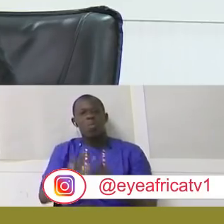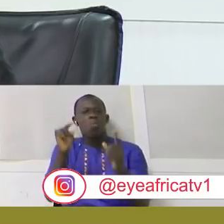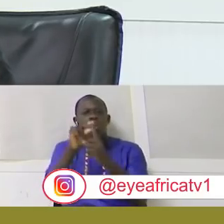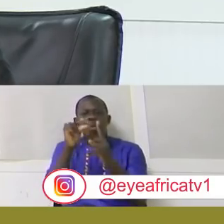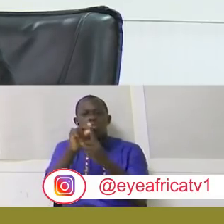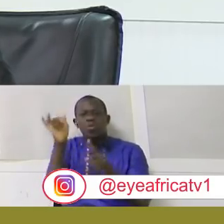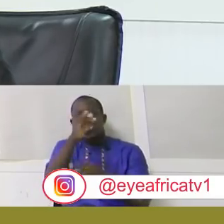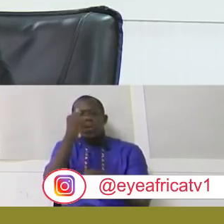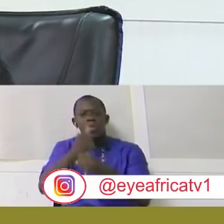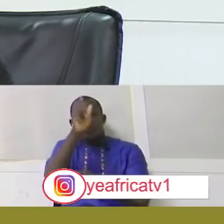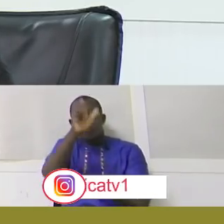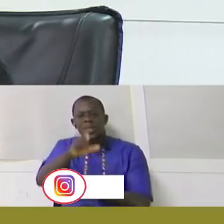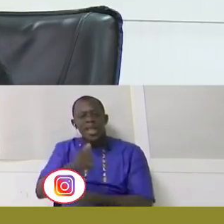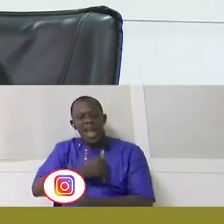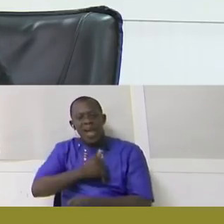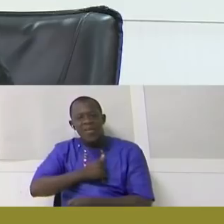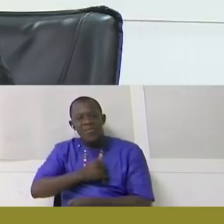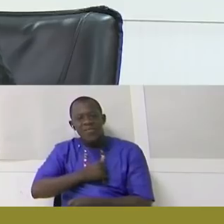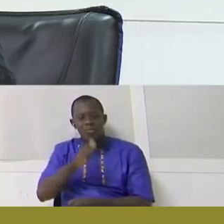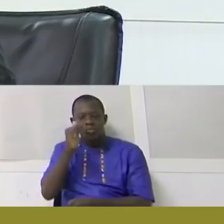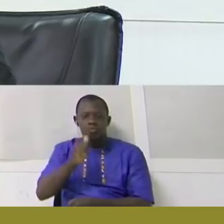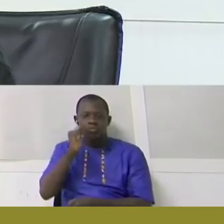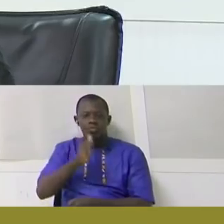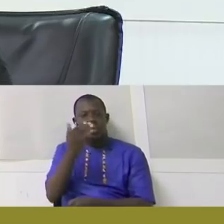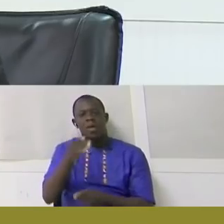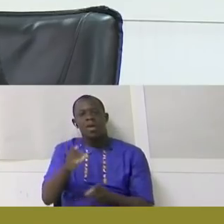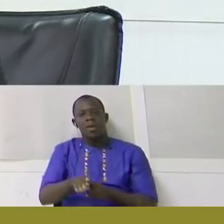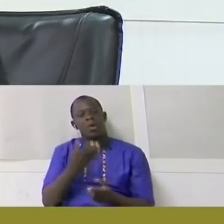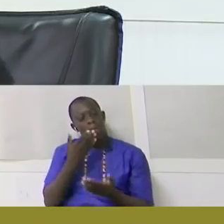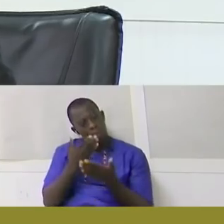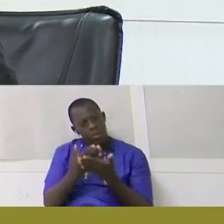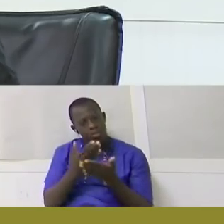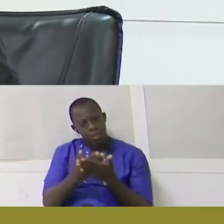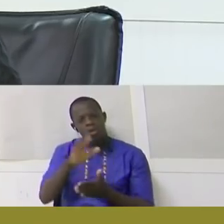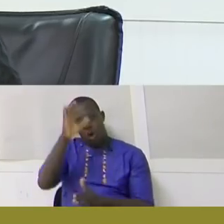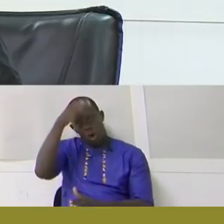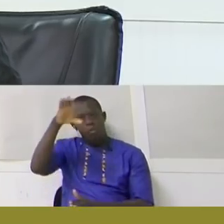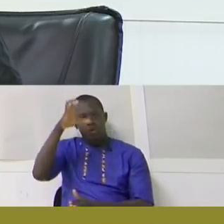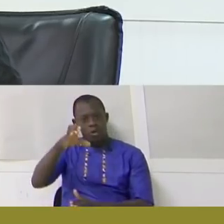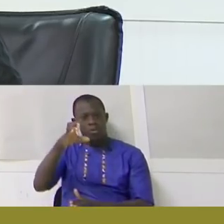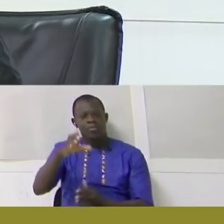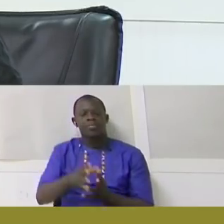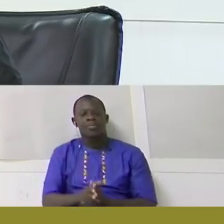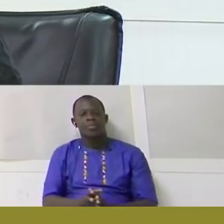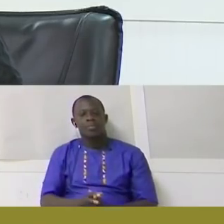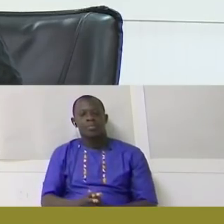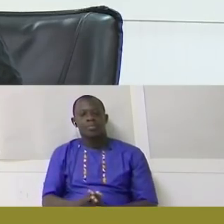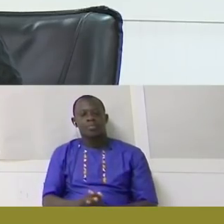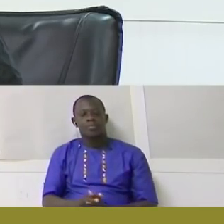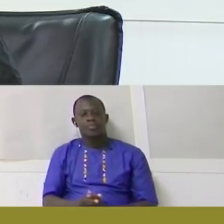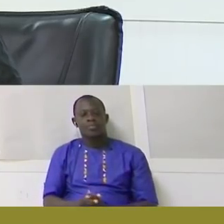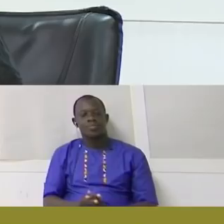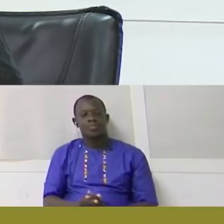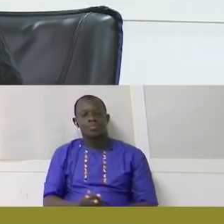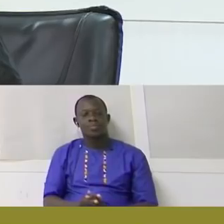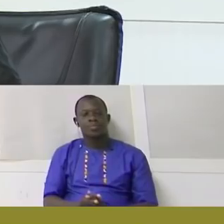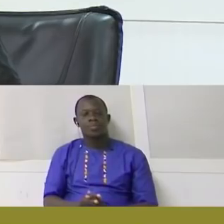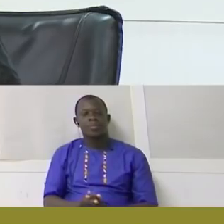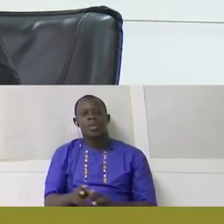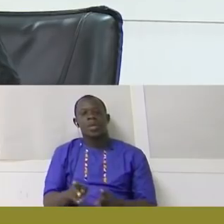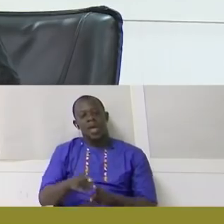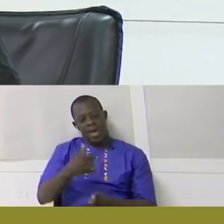words dal. He was using threatening words. So my ñaan commission bi. So I am appealing to the commission. Ma ngi amé